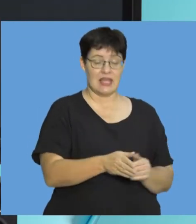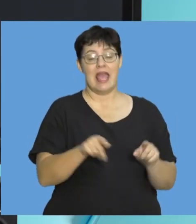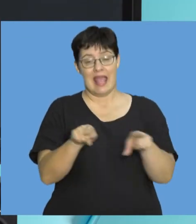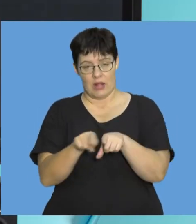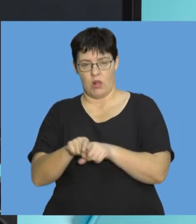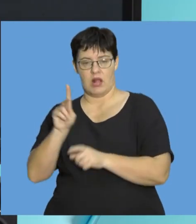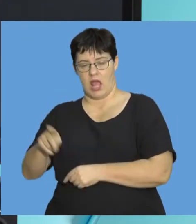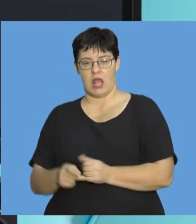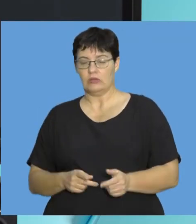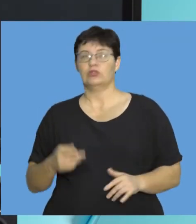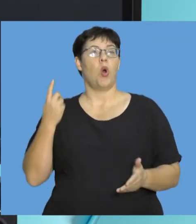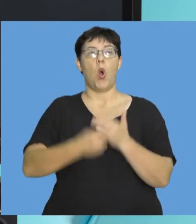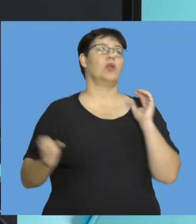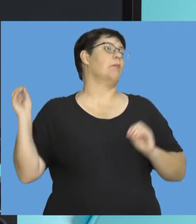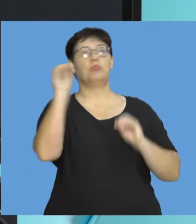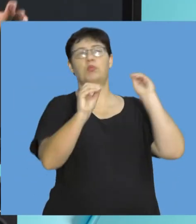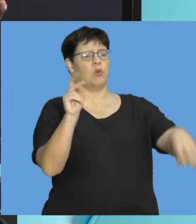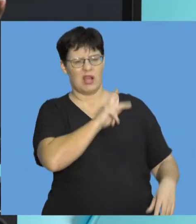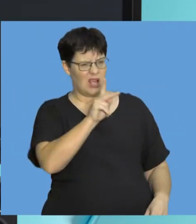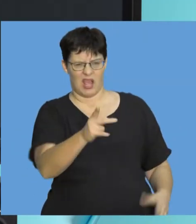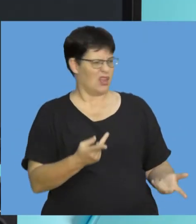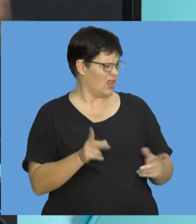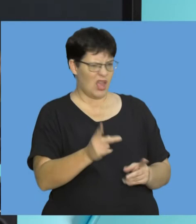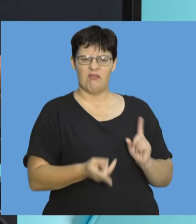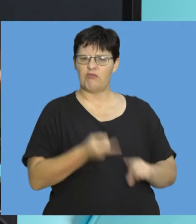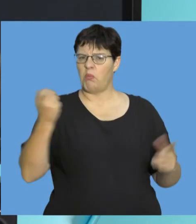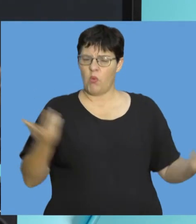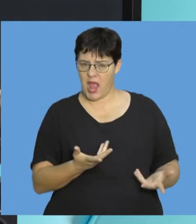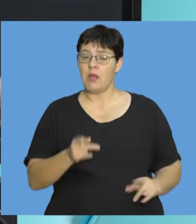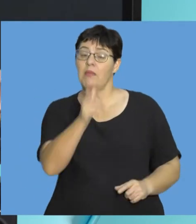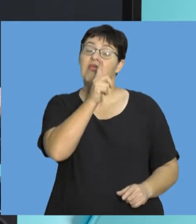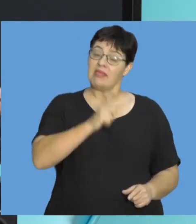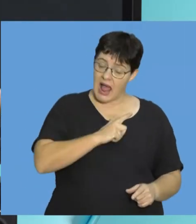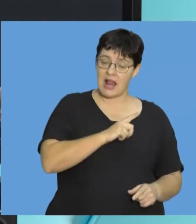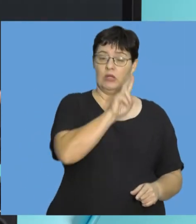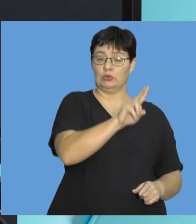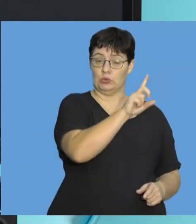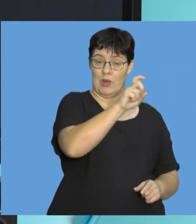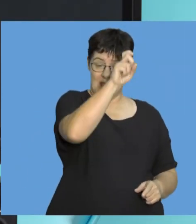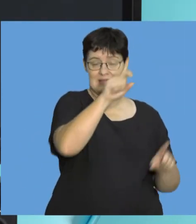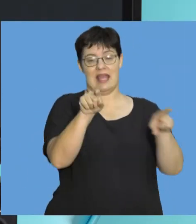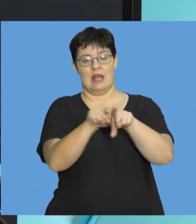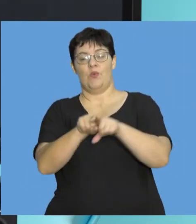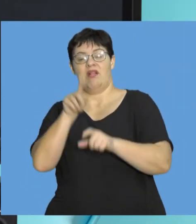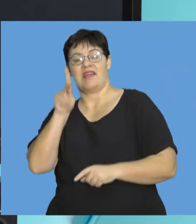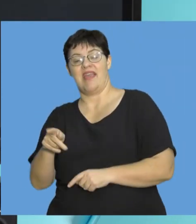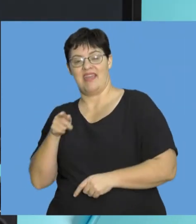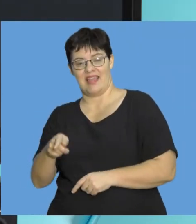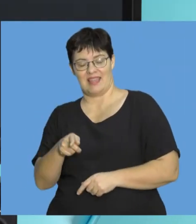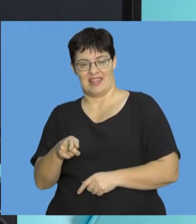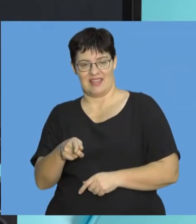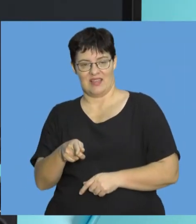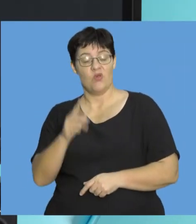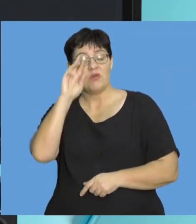be equal to K. You don't just then substitute K, because then I'm going to wonder where does K come from, right? So that I know that this